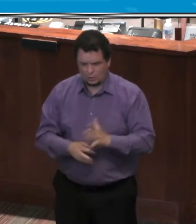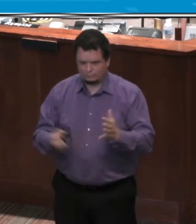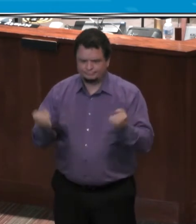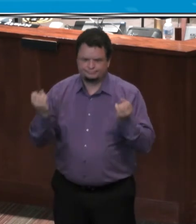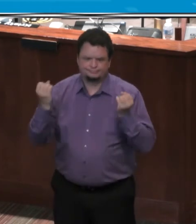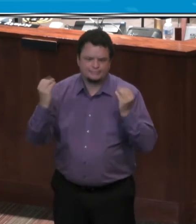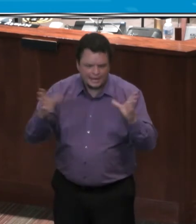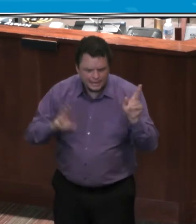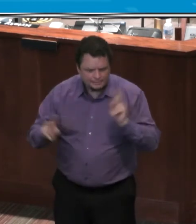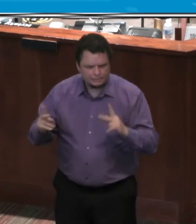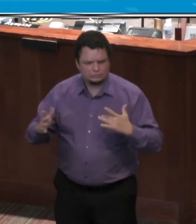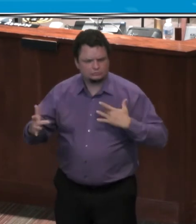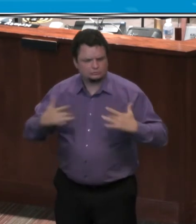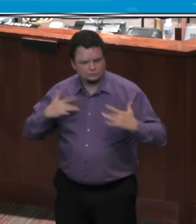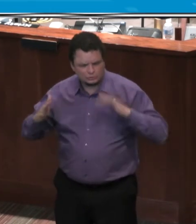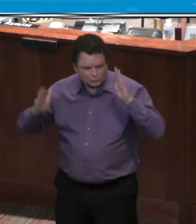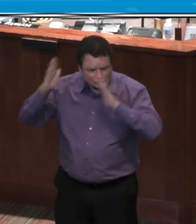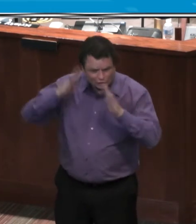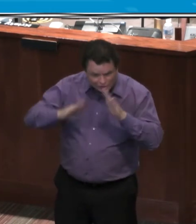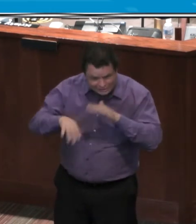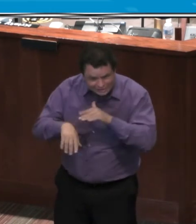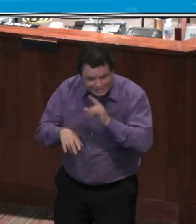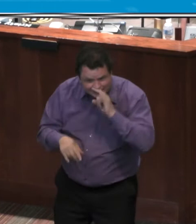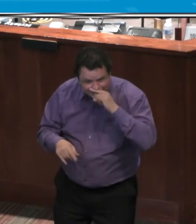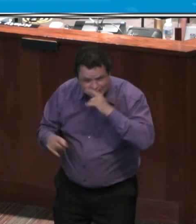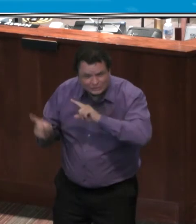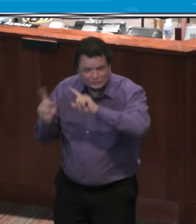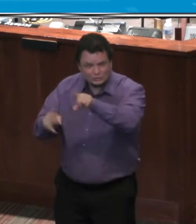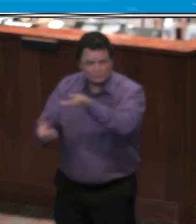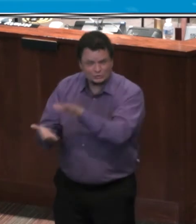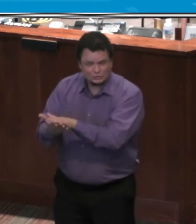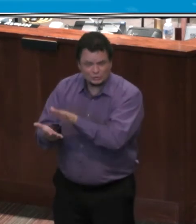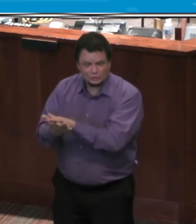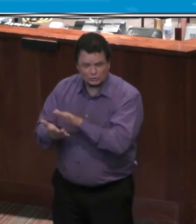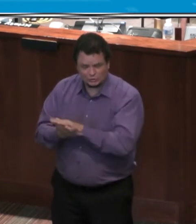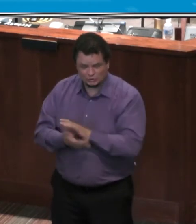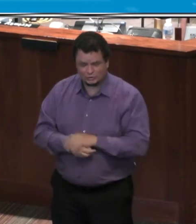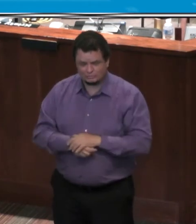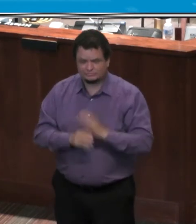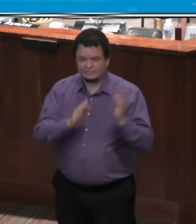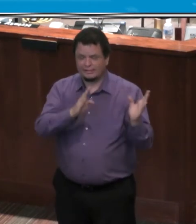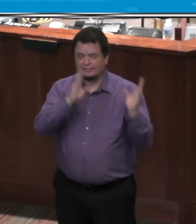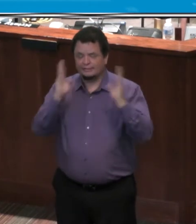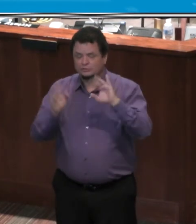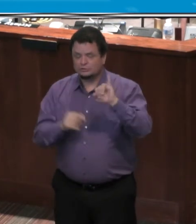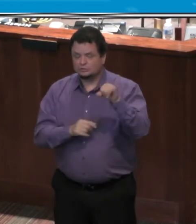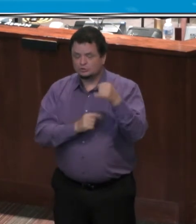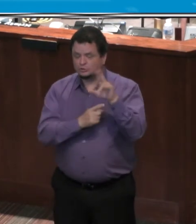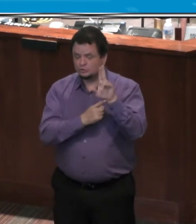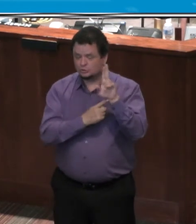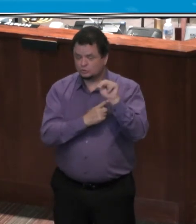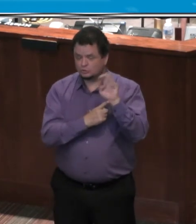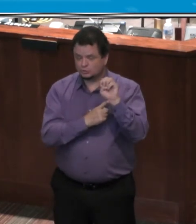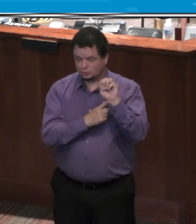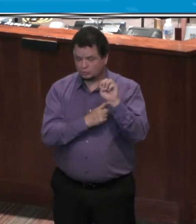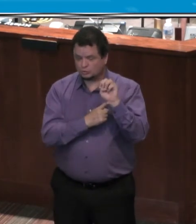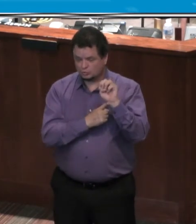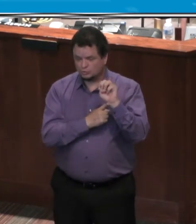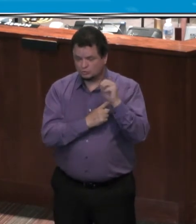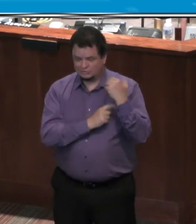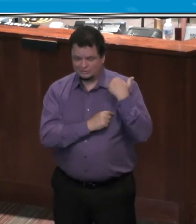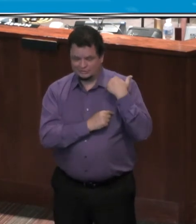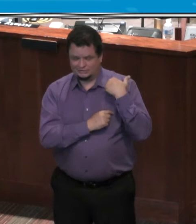in June is when we began a steering group committee, which was a 15+ member across the board,